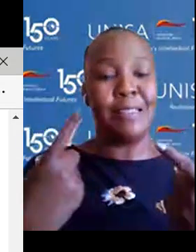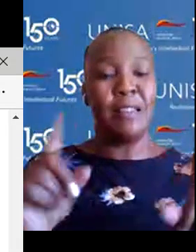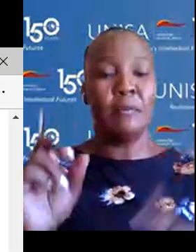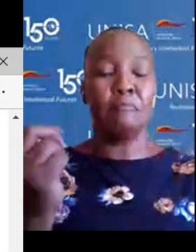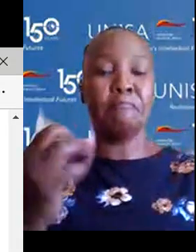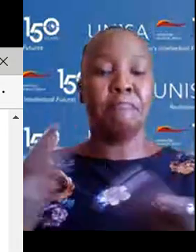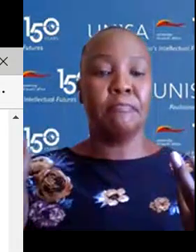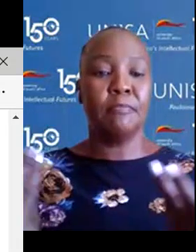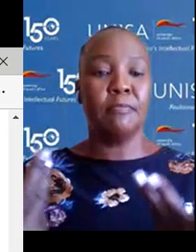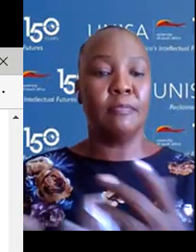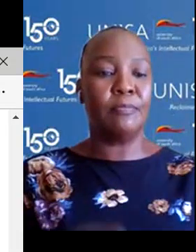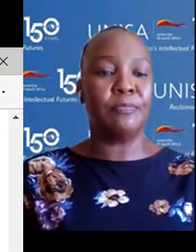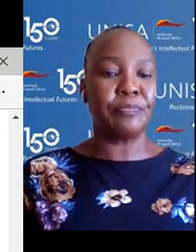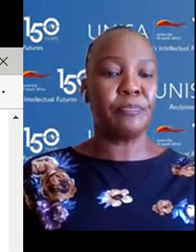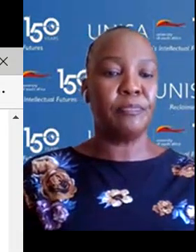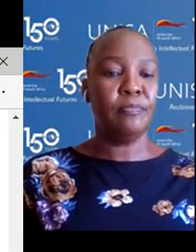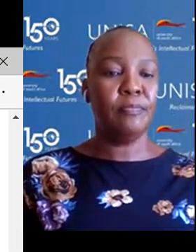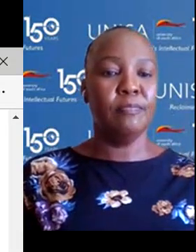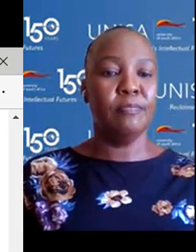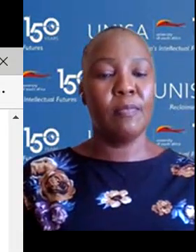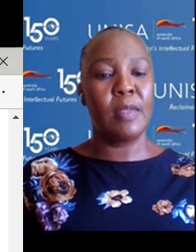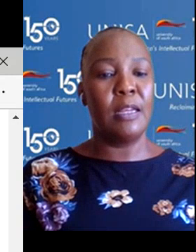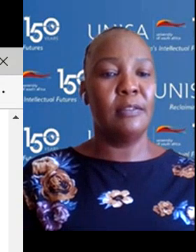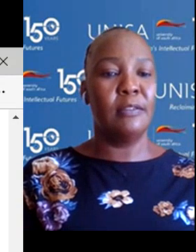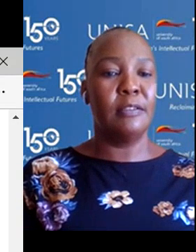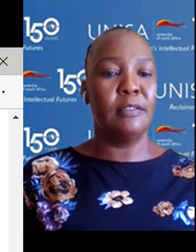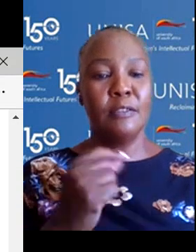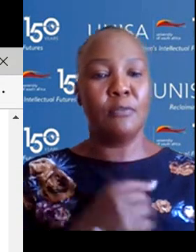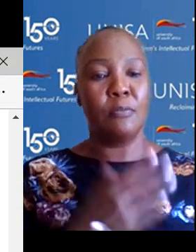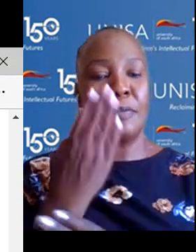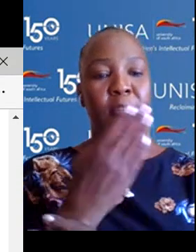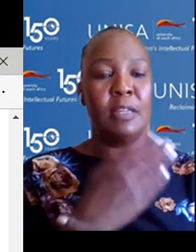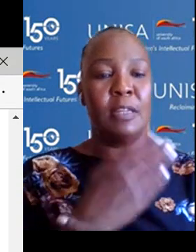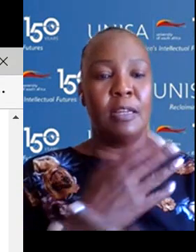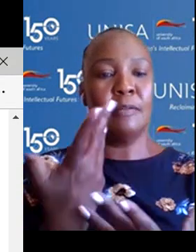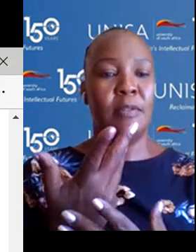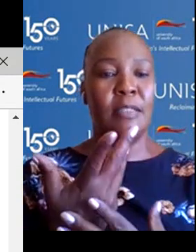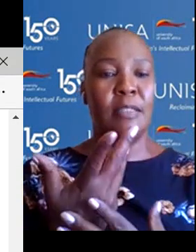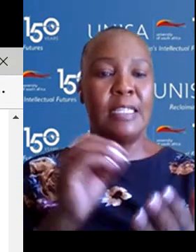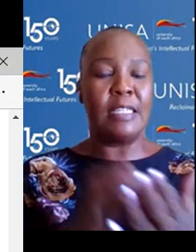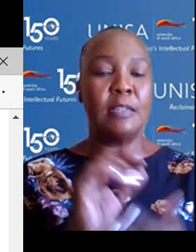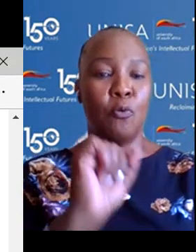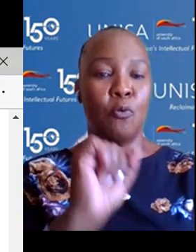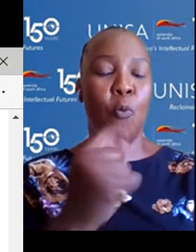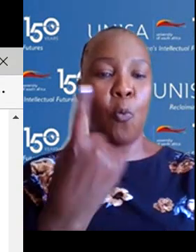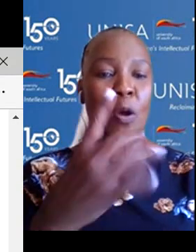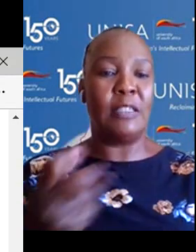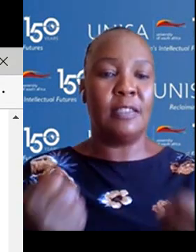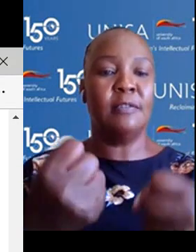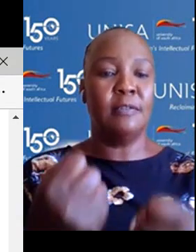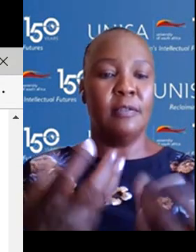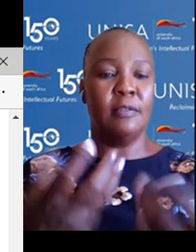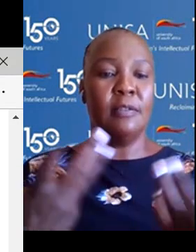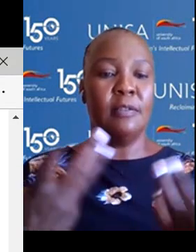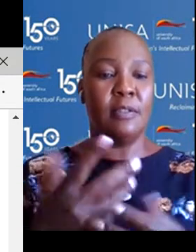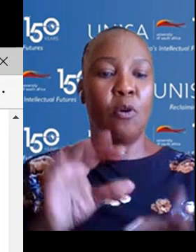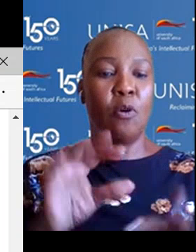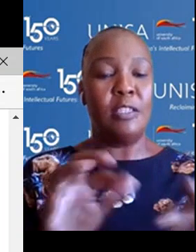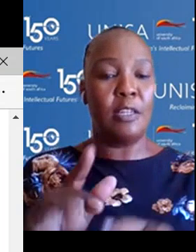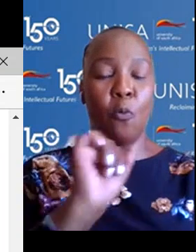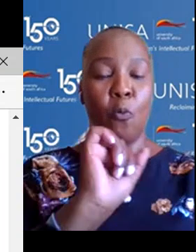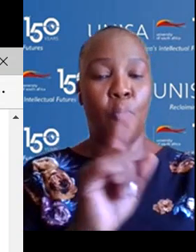to be, it's going to say to you for the very first time, please set up your OneDrive. So then you're going to have to enter your